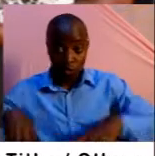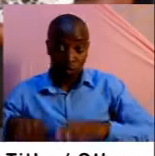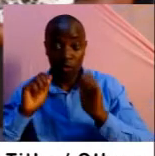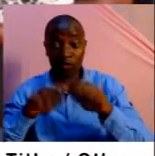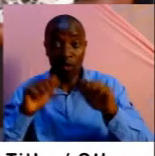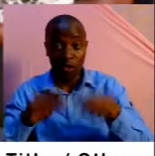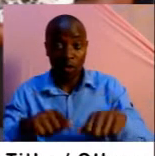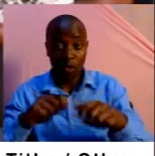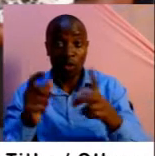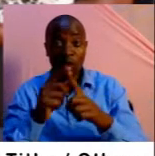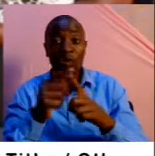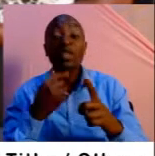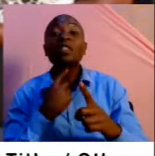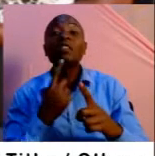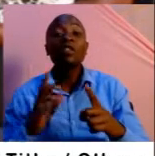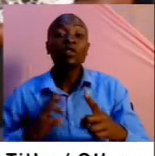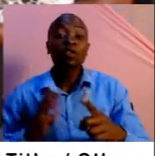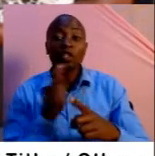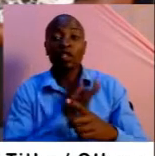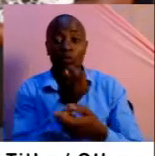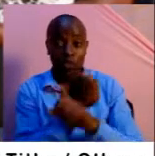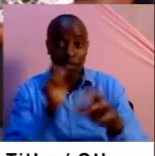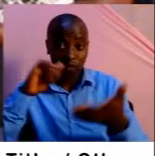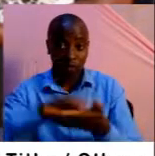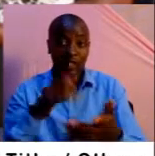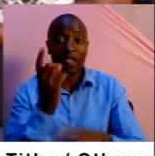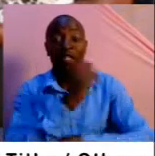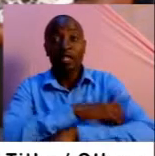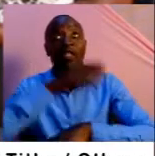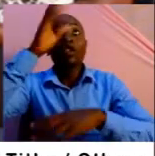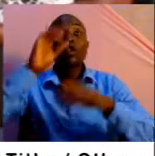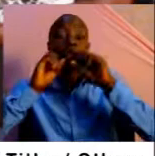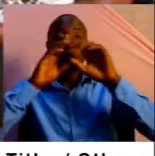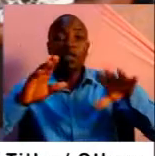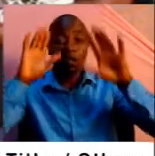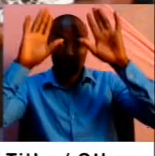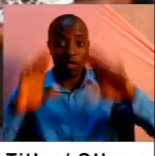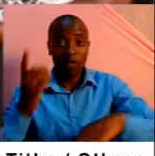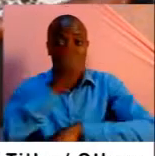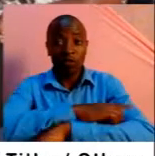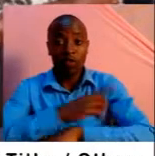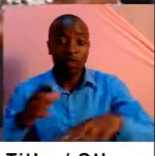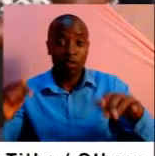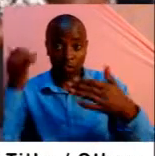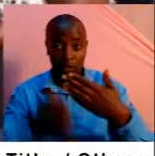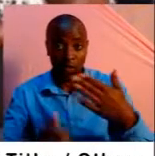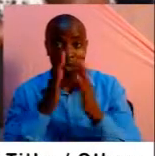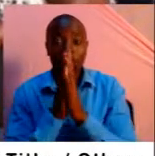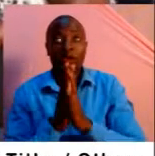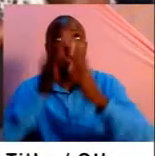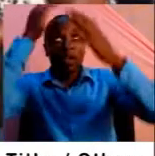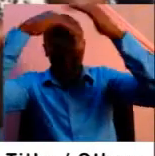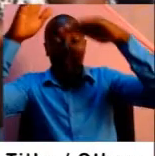God told us in the beginning, for us to be saved. God bless you. Have a wonderful day. You close for us with a wonderful prayer. Heavenly Father,